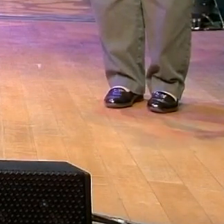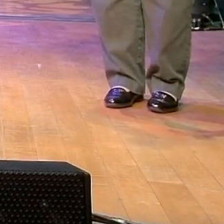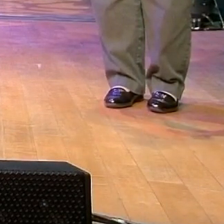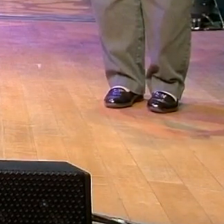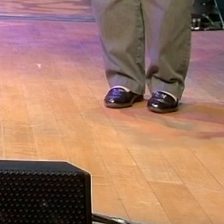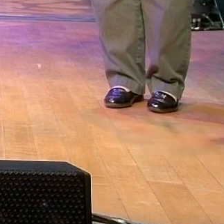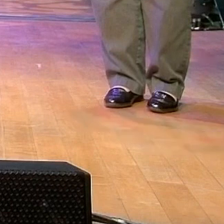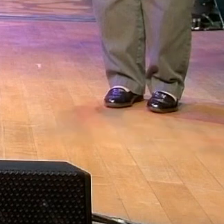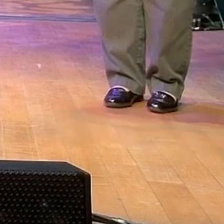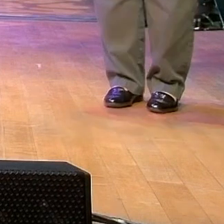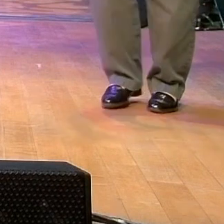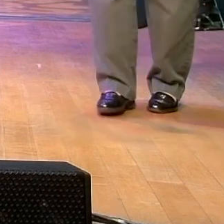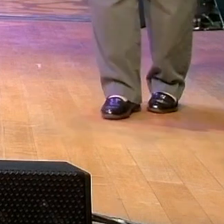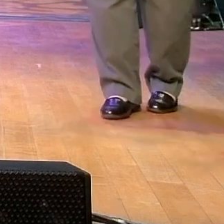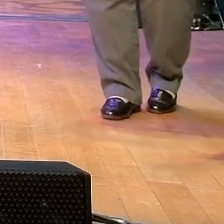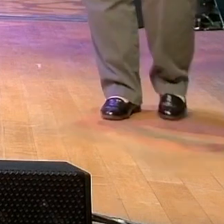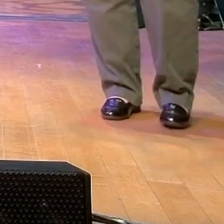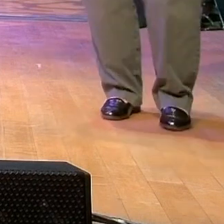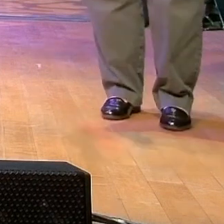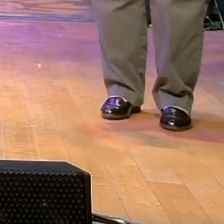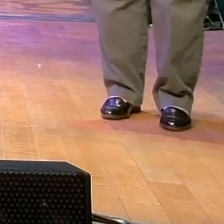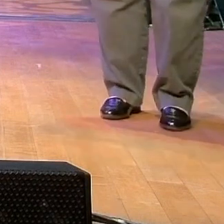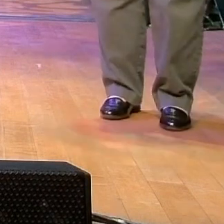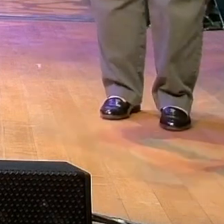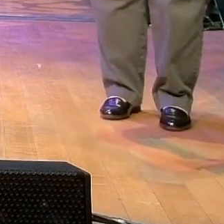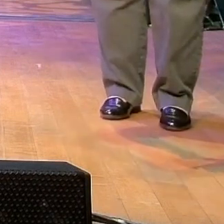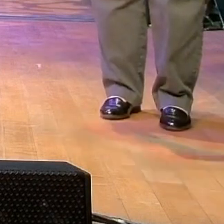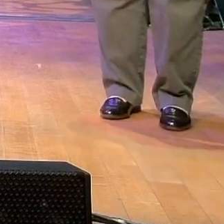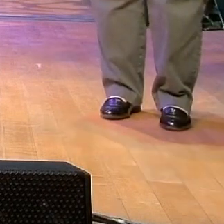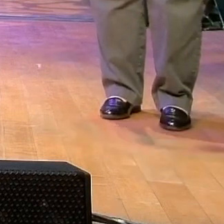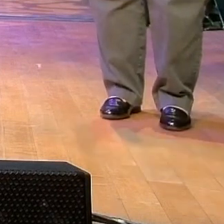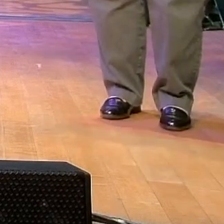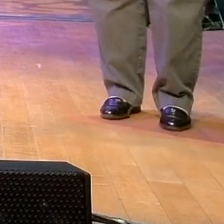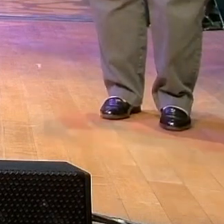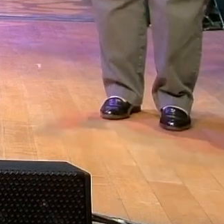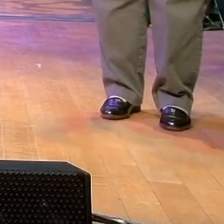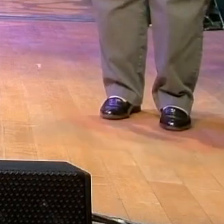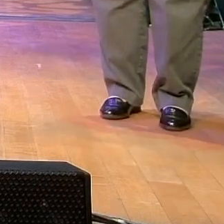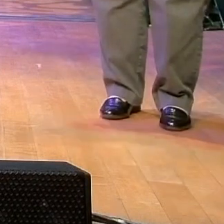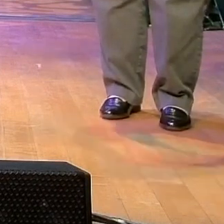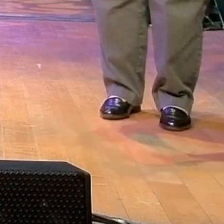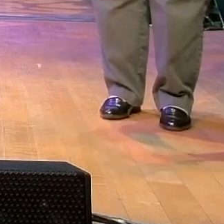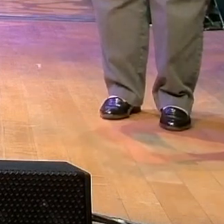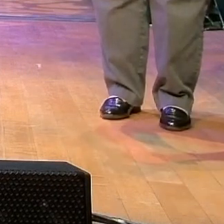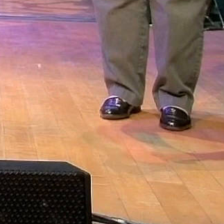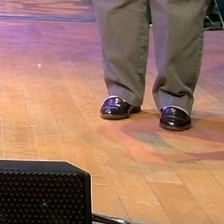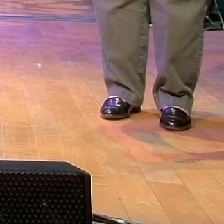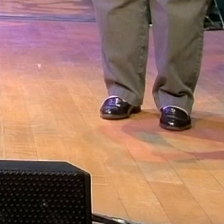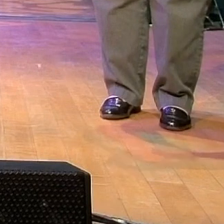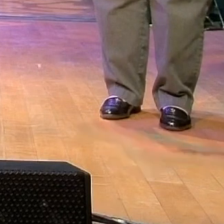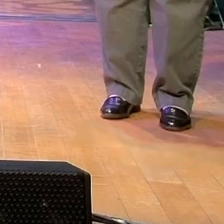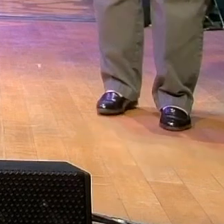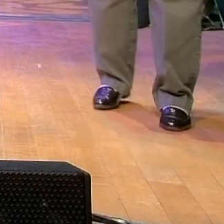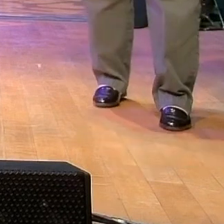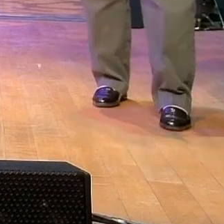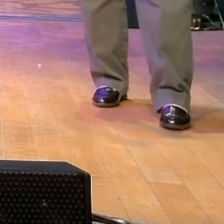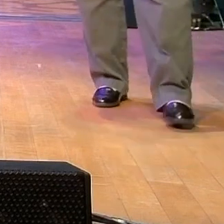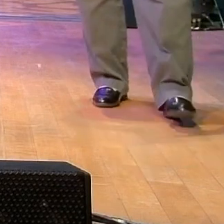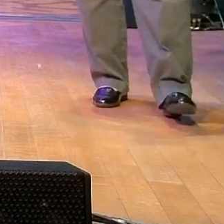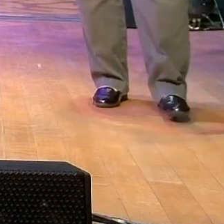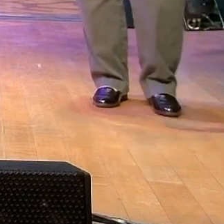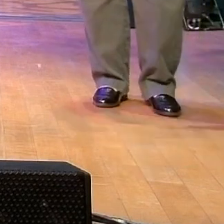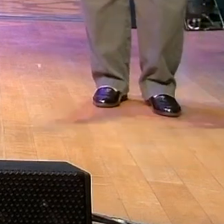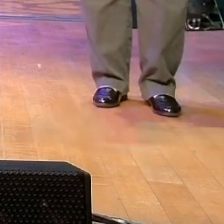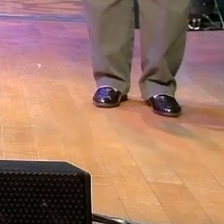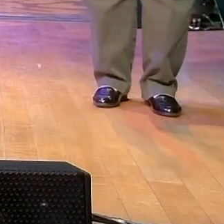to say Believe. Yell it. Believe. Say it loud. Believe. Believe. You have to believe in